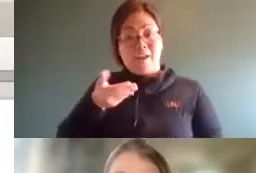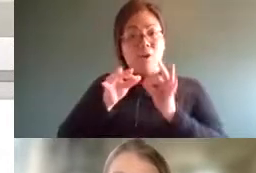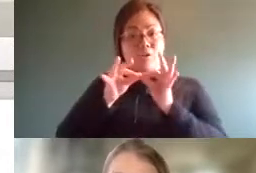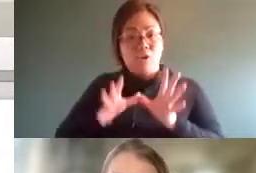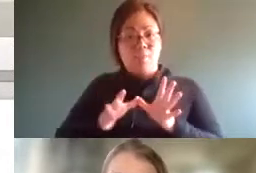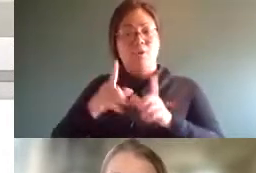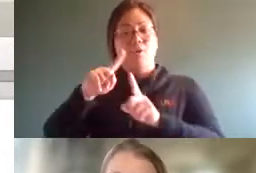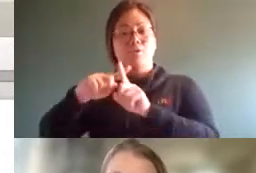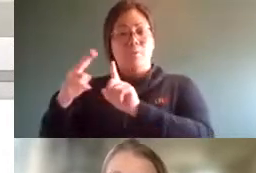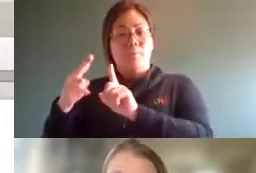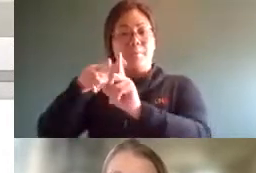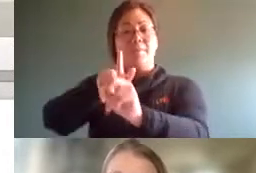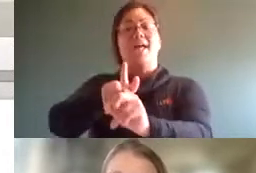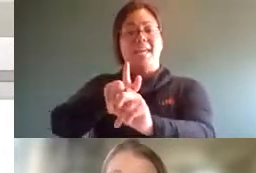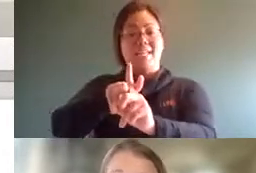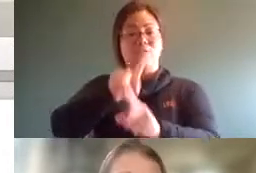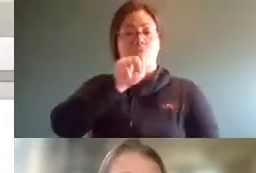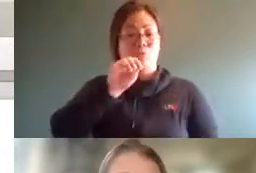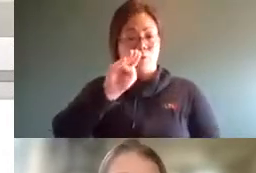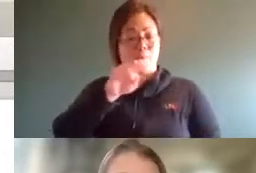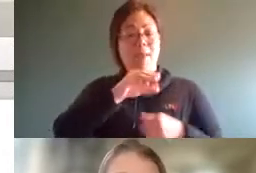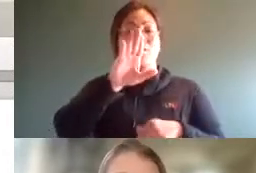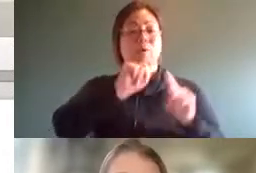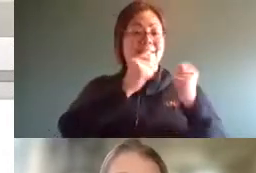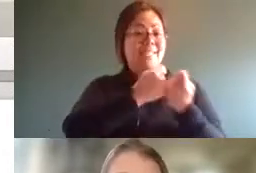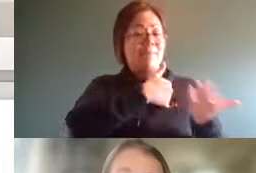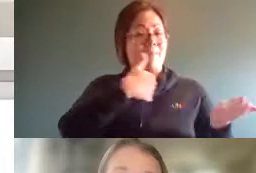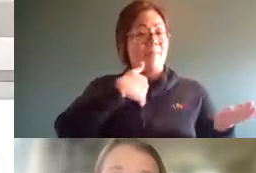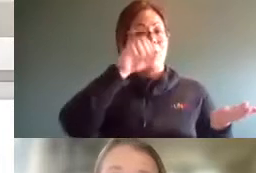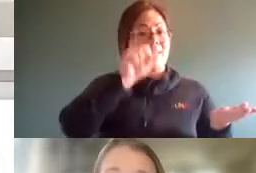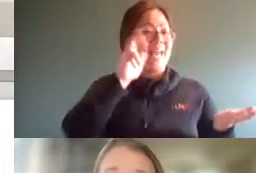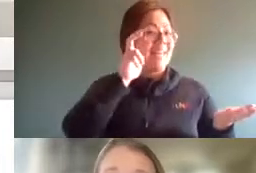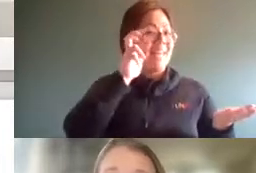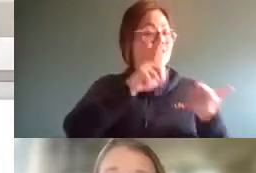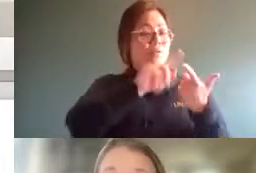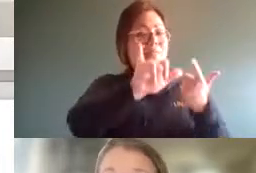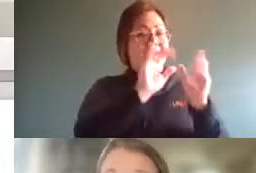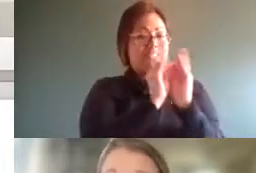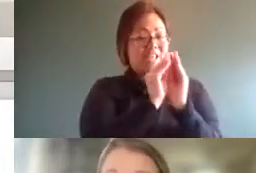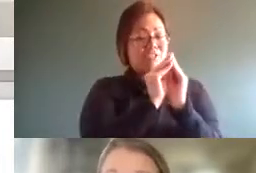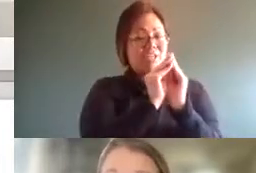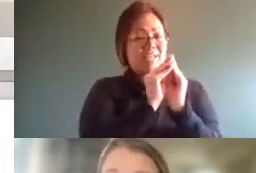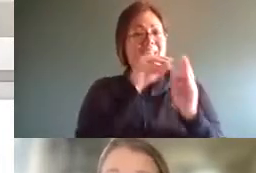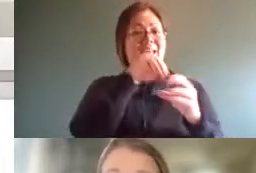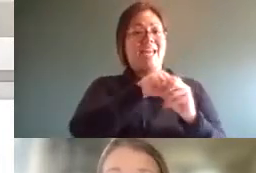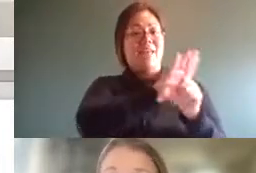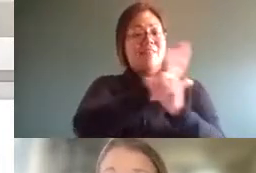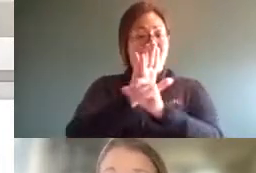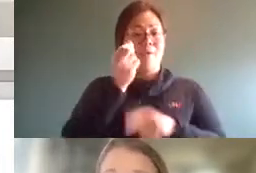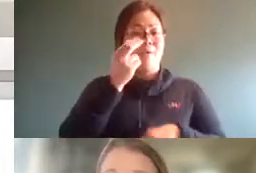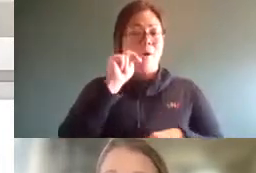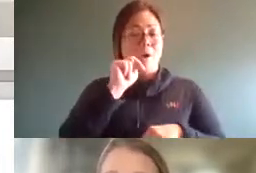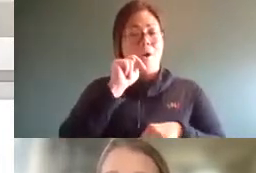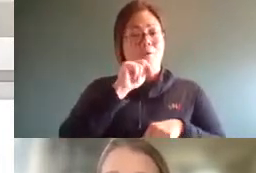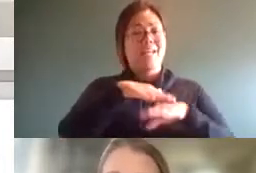plug into that. And then your team members can listen to the session in their own native language